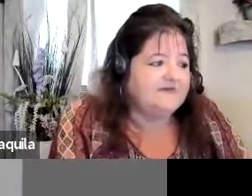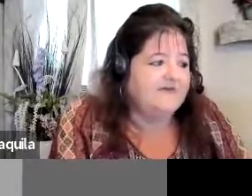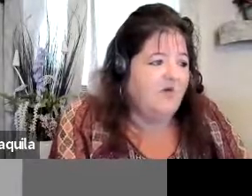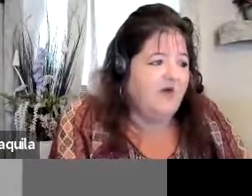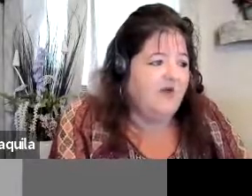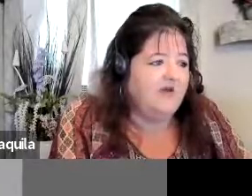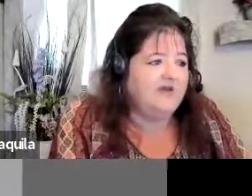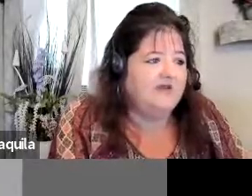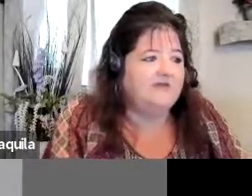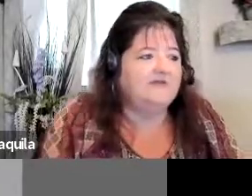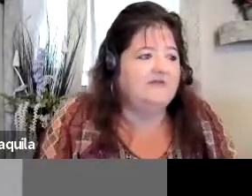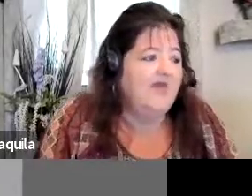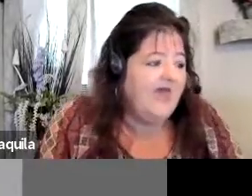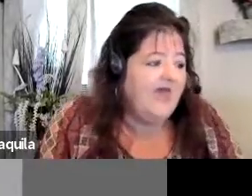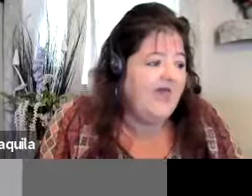Absolutely. So,